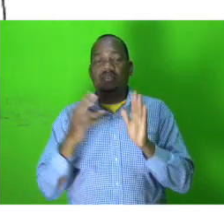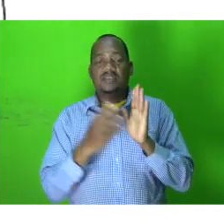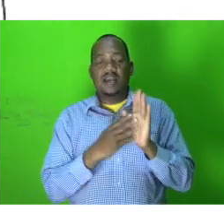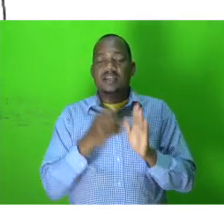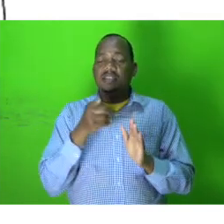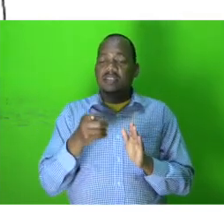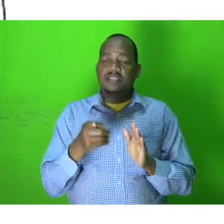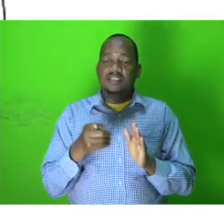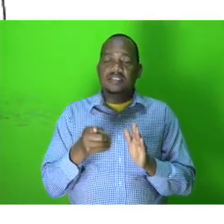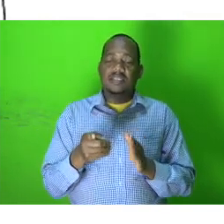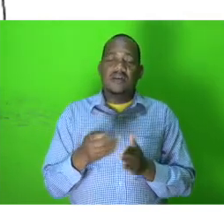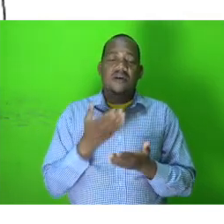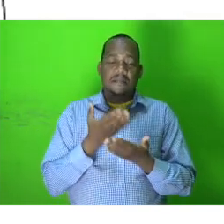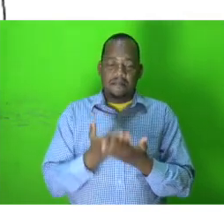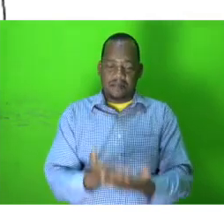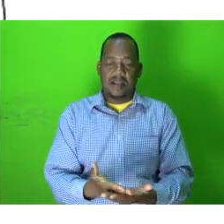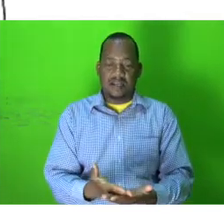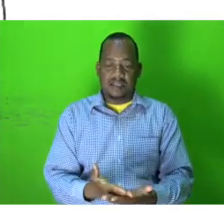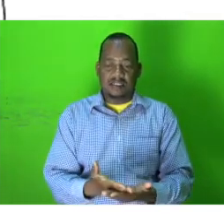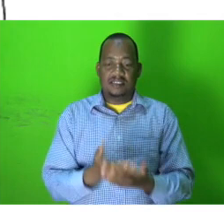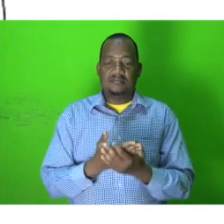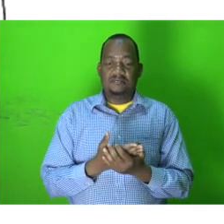2009. Here we add to the balance